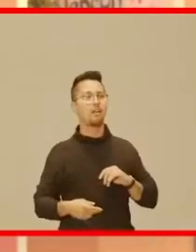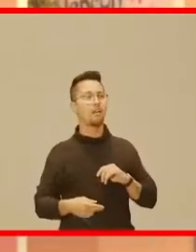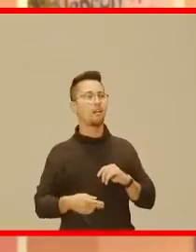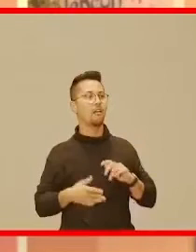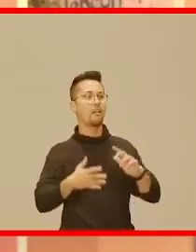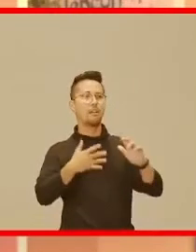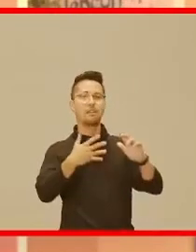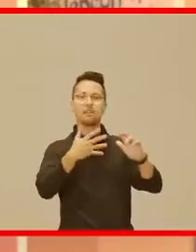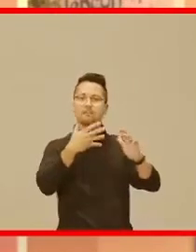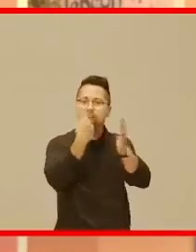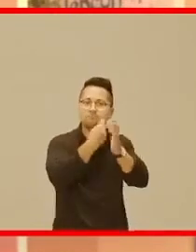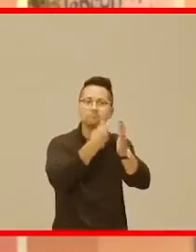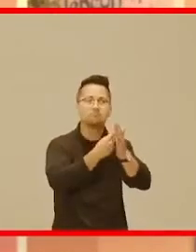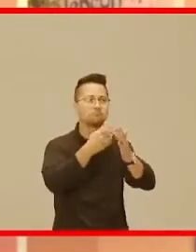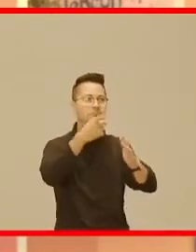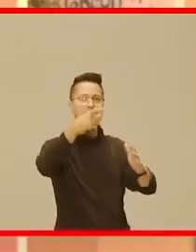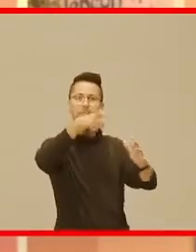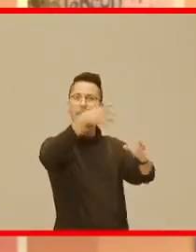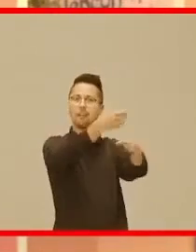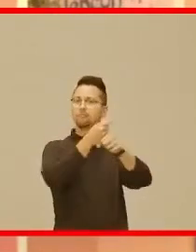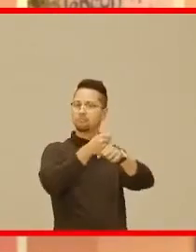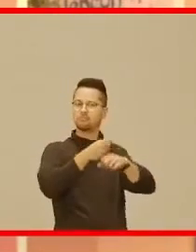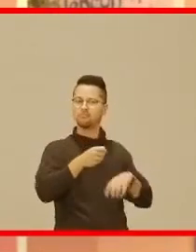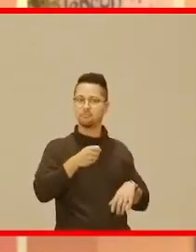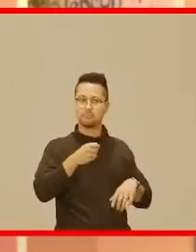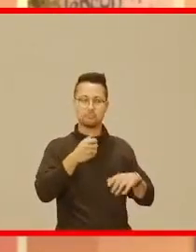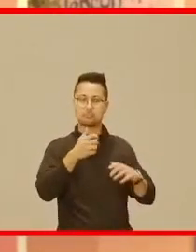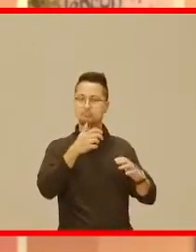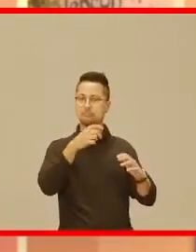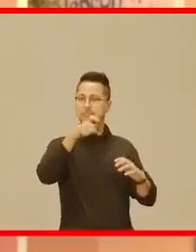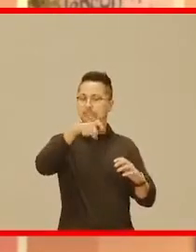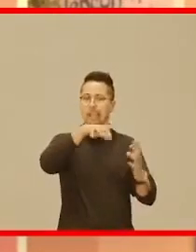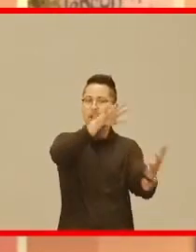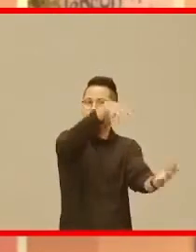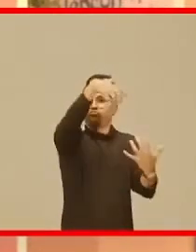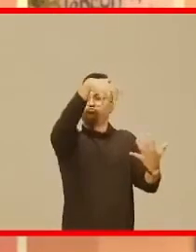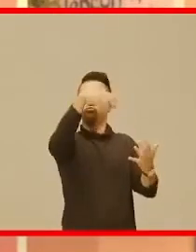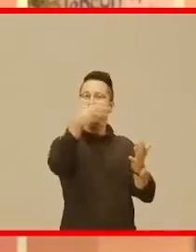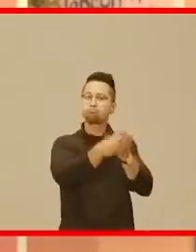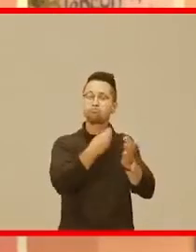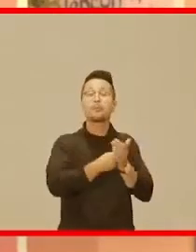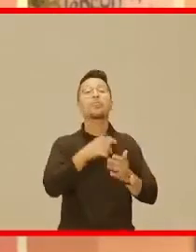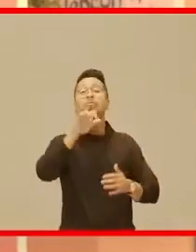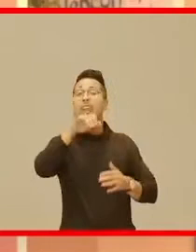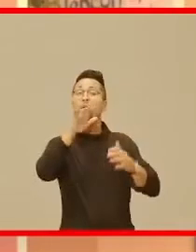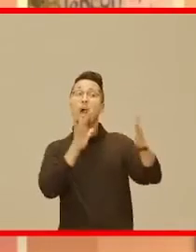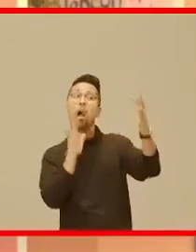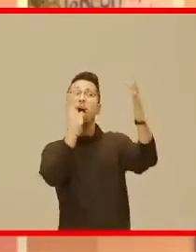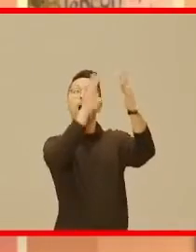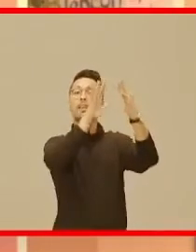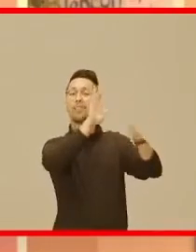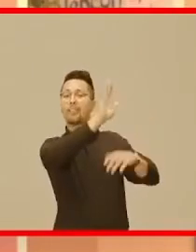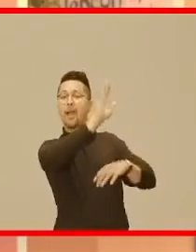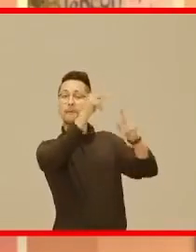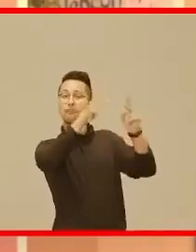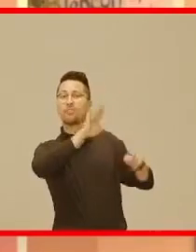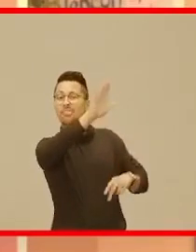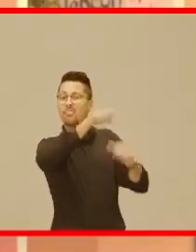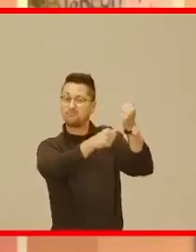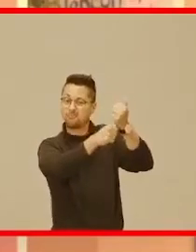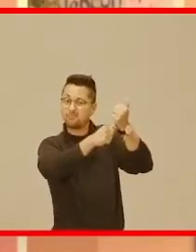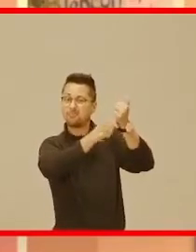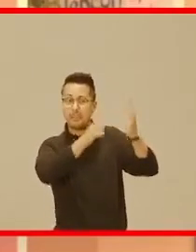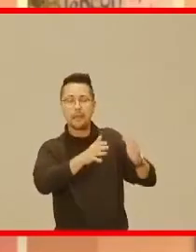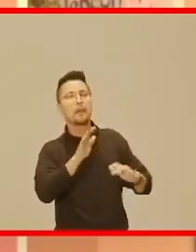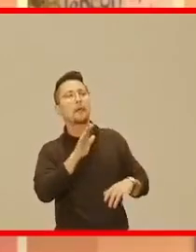statewide funding or big amounts of money, you would reach out to their aide and say, hey, my name is, and